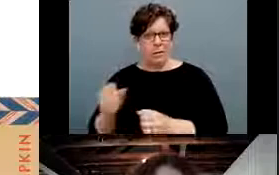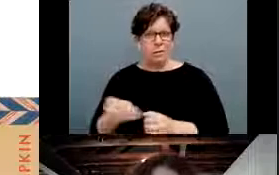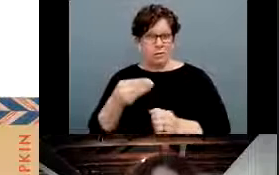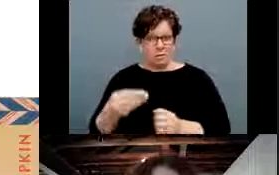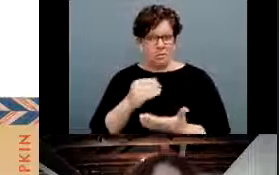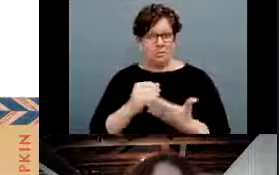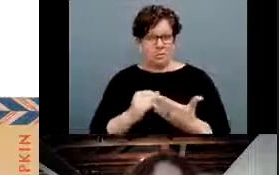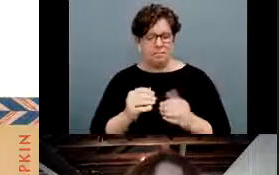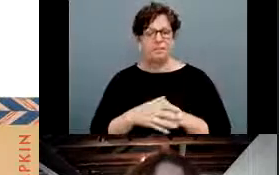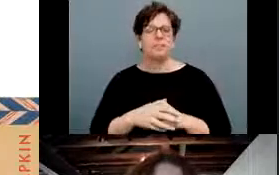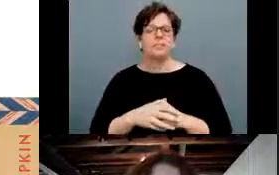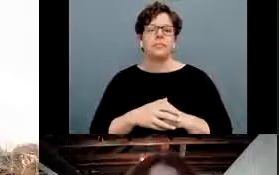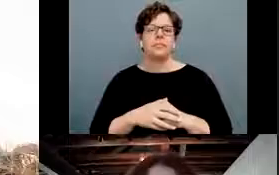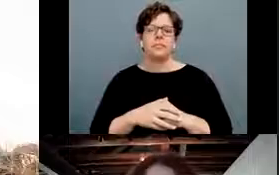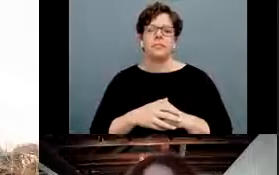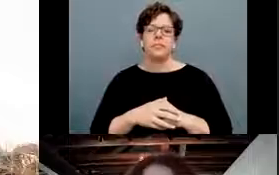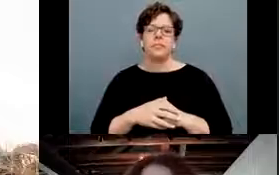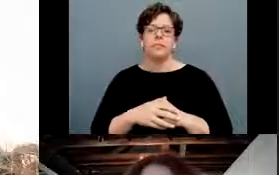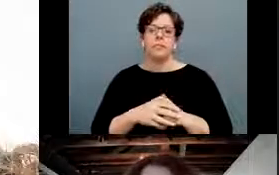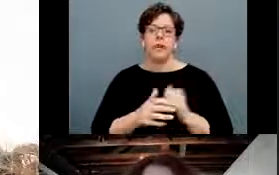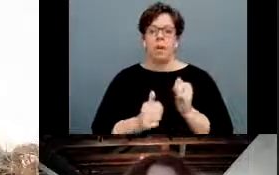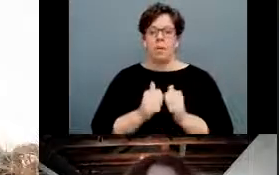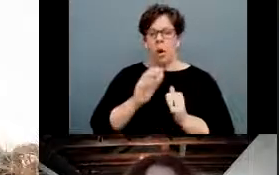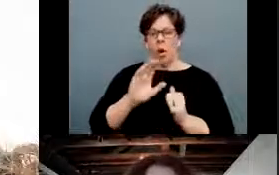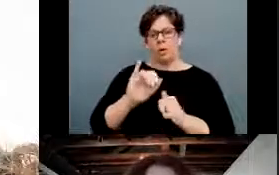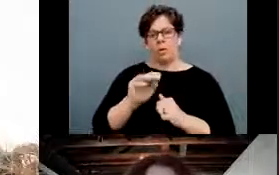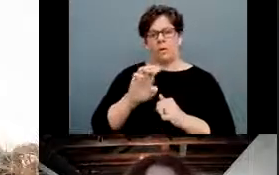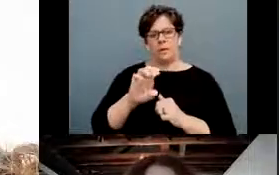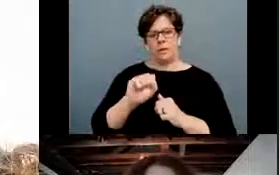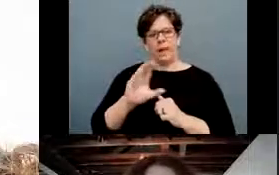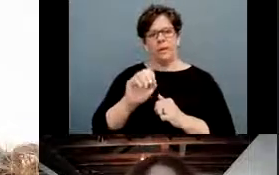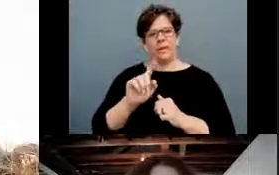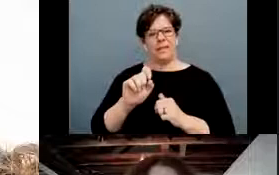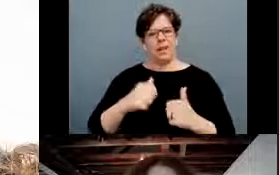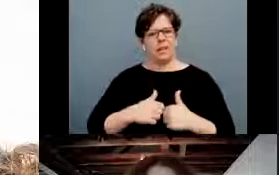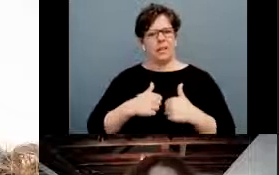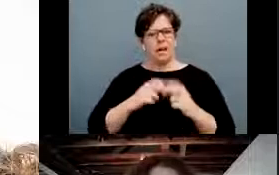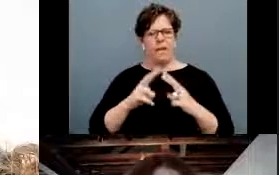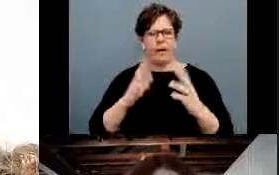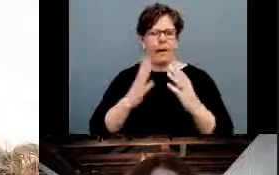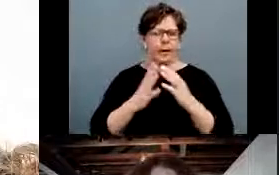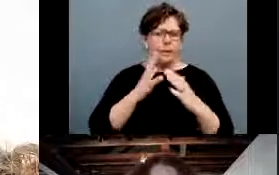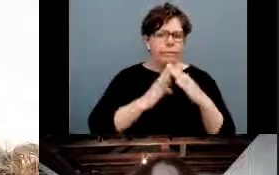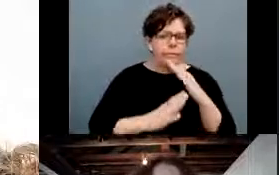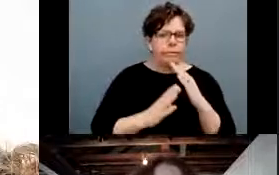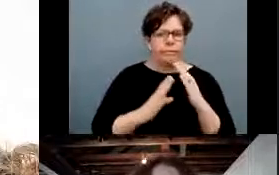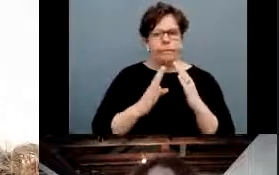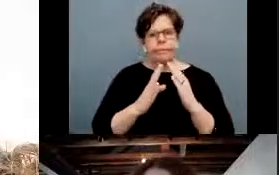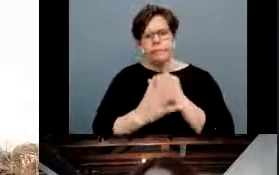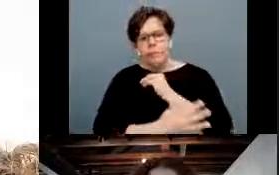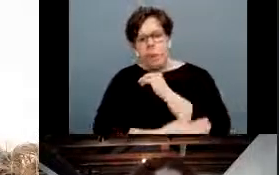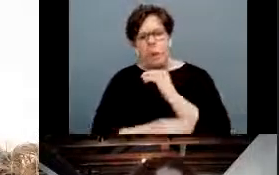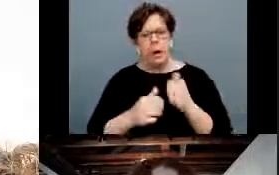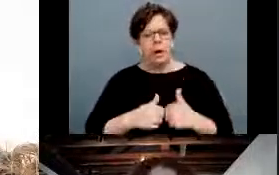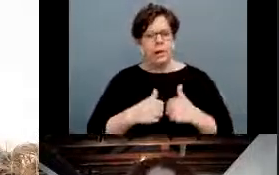So living most of his life in humble conditions and remote areas, Castle had very little access to store-bought art materials. So he would develop